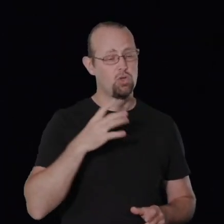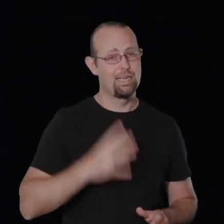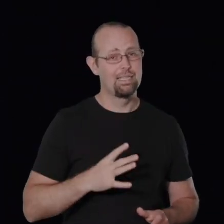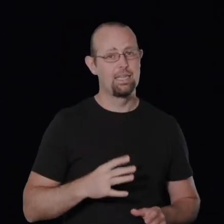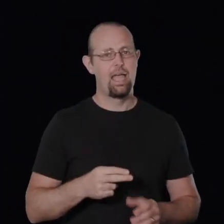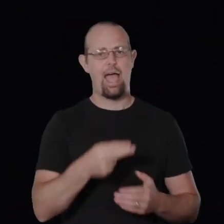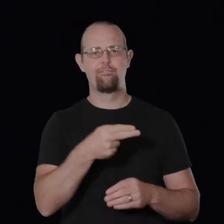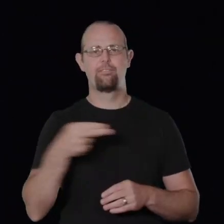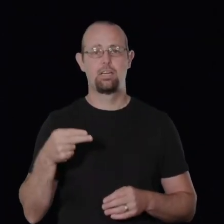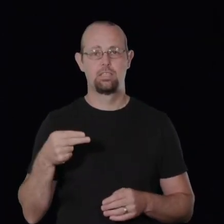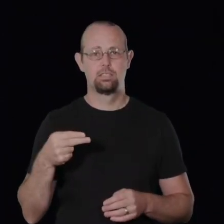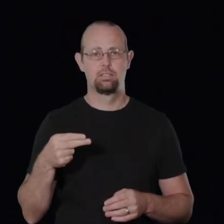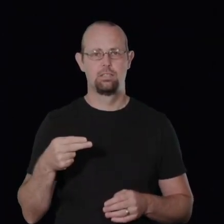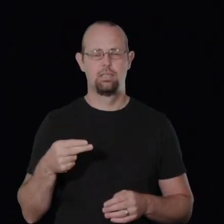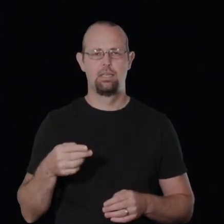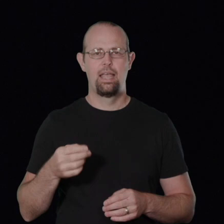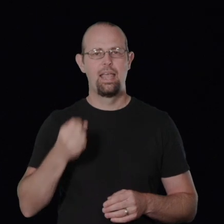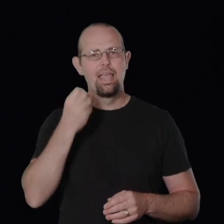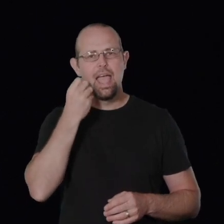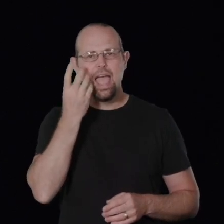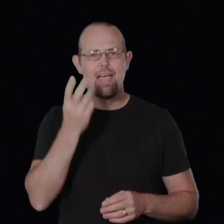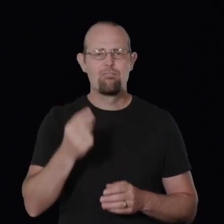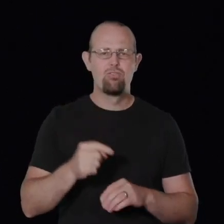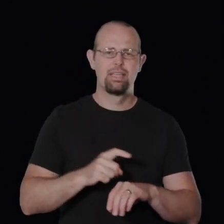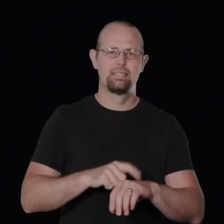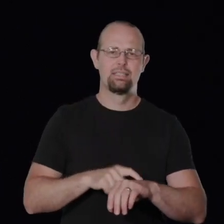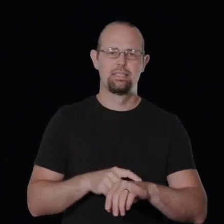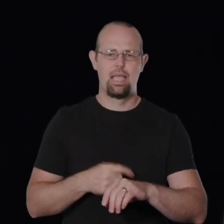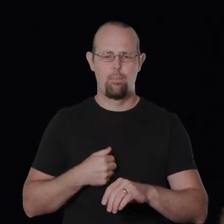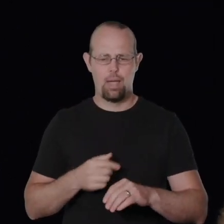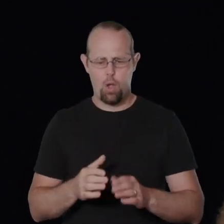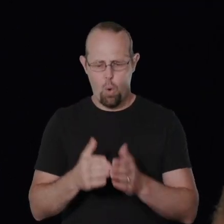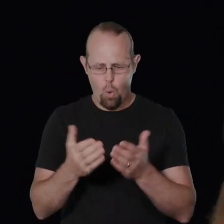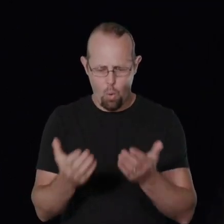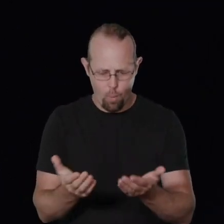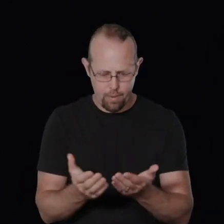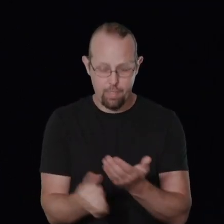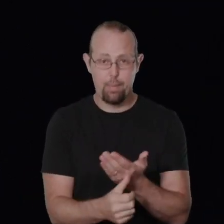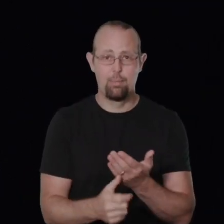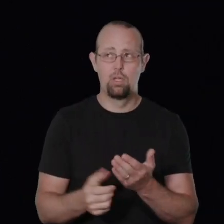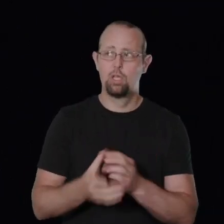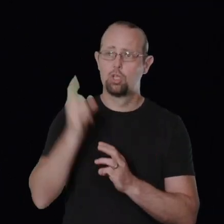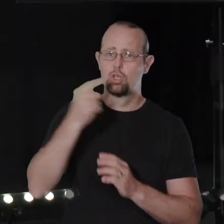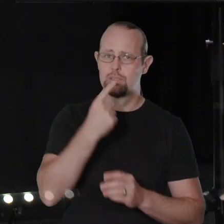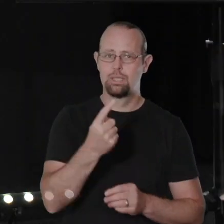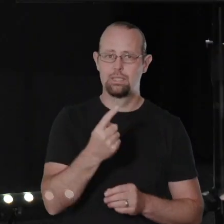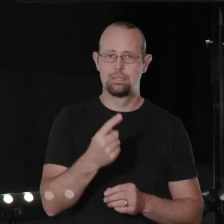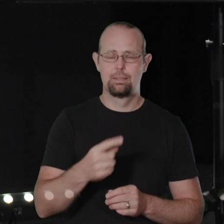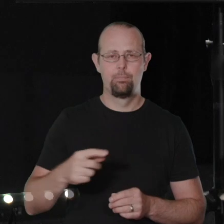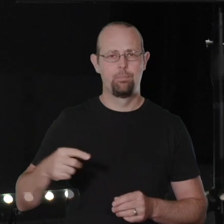every time we open the scriptures, God speaks to us. Number 7,